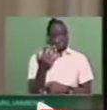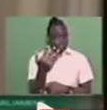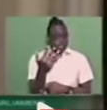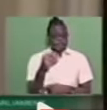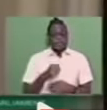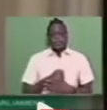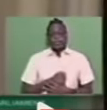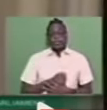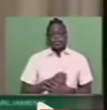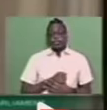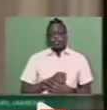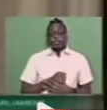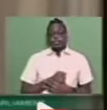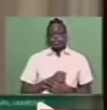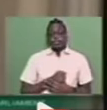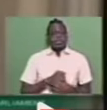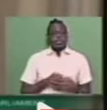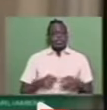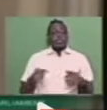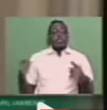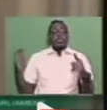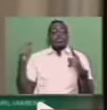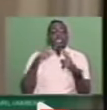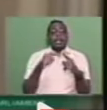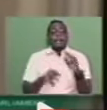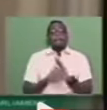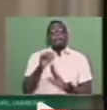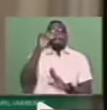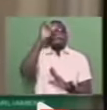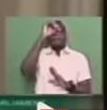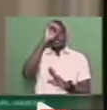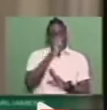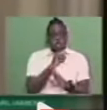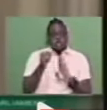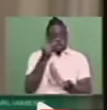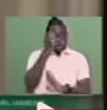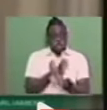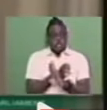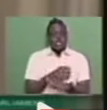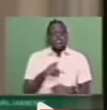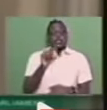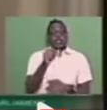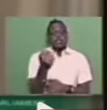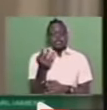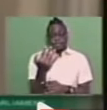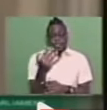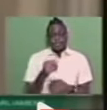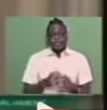that up to June 2015, there were